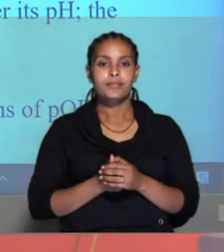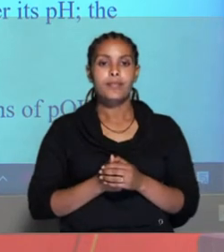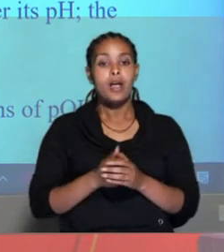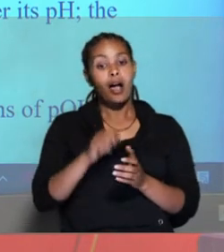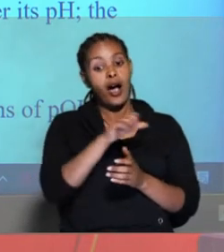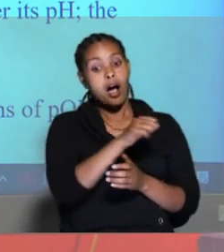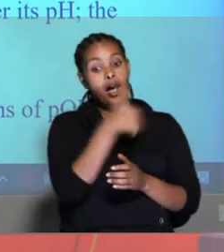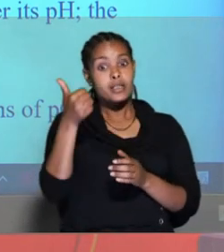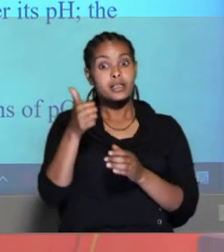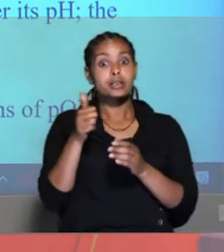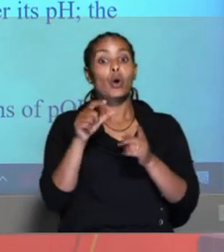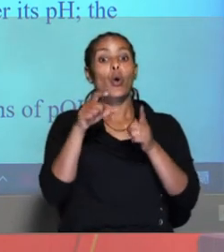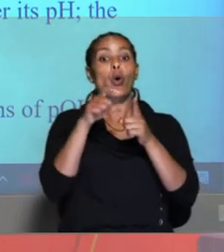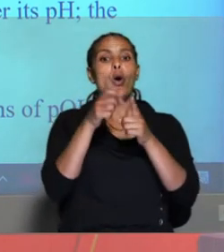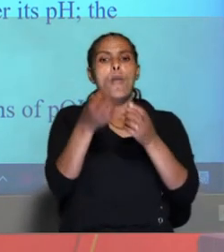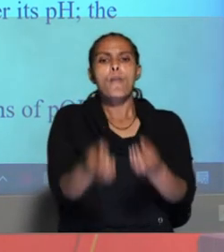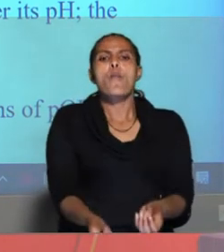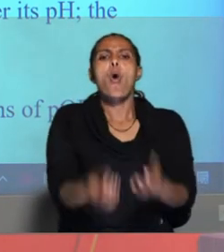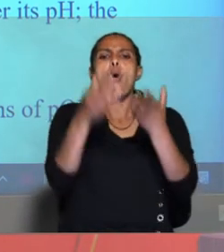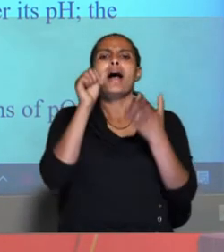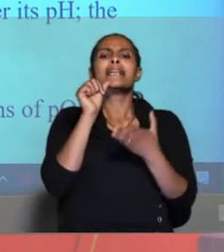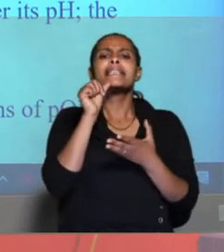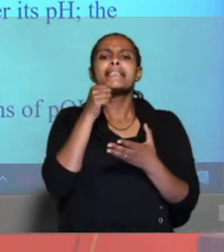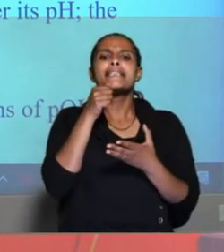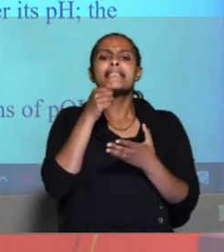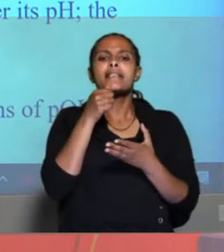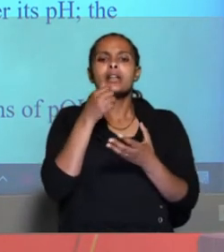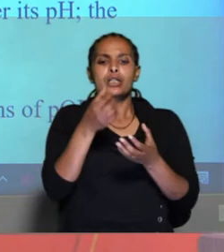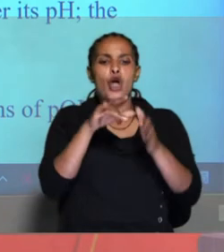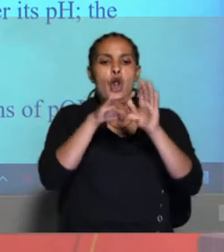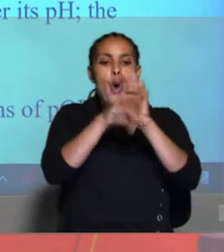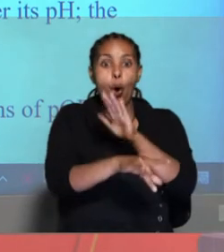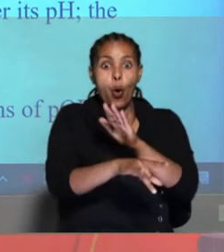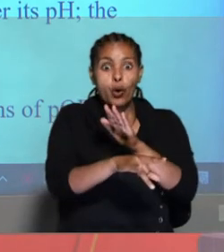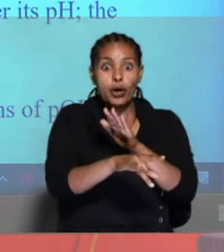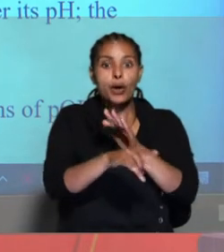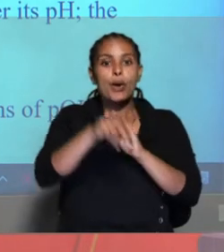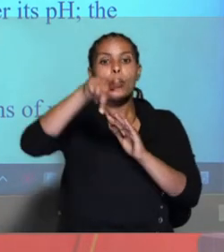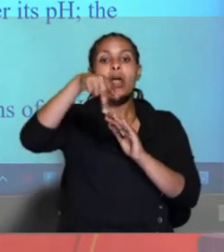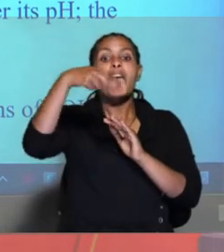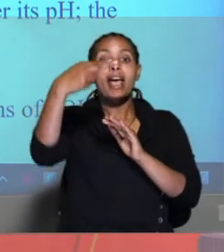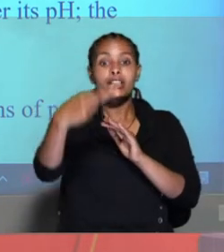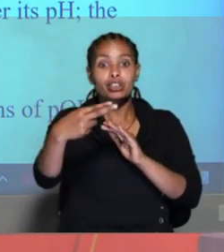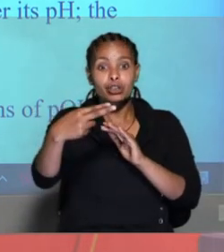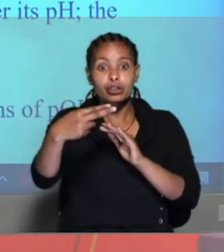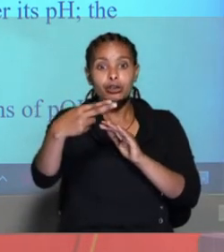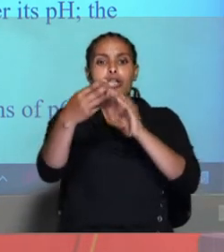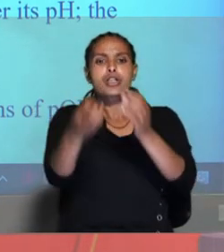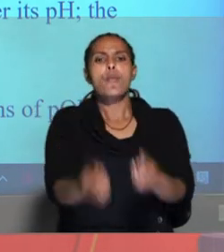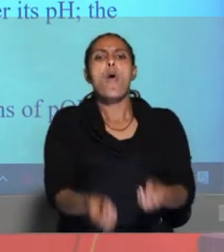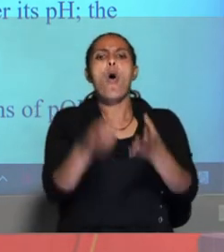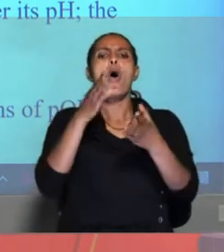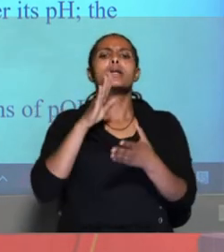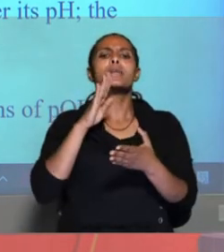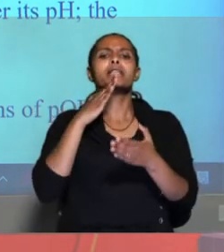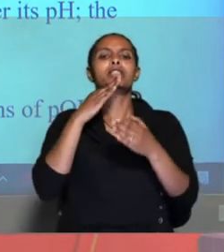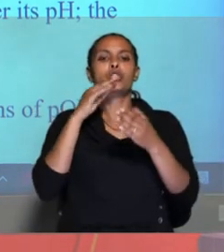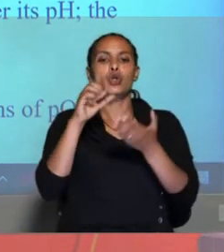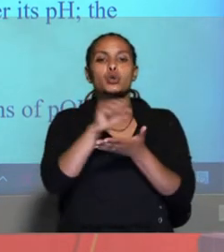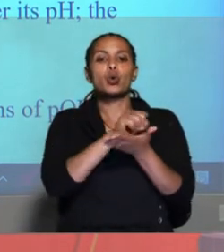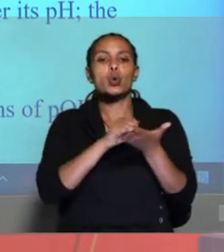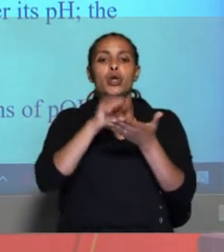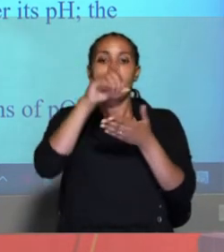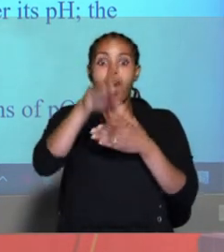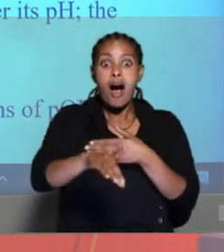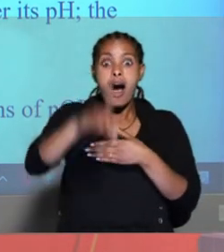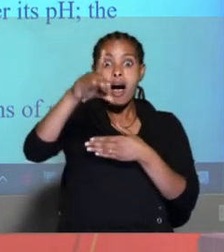In other words, the more acidic the solution, the lower its pH. The more basic the solution, the